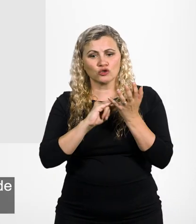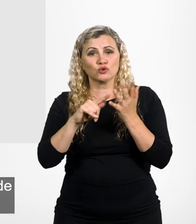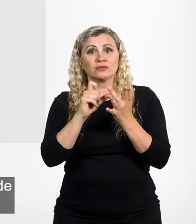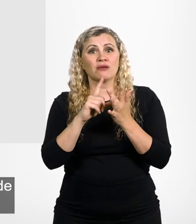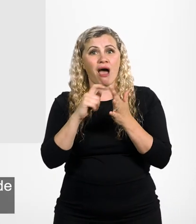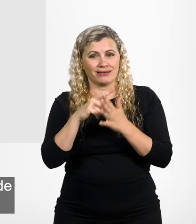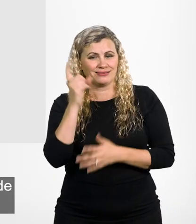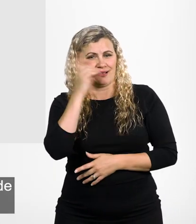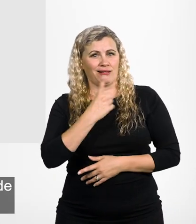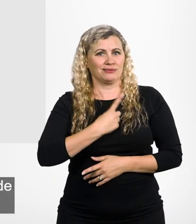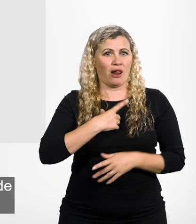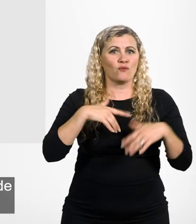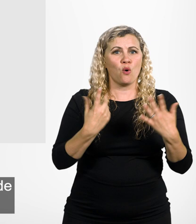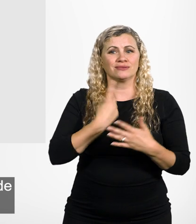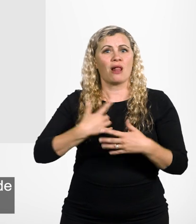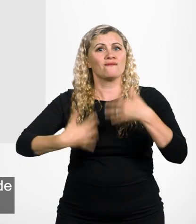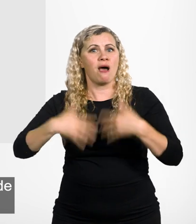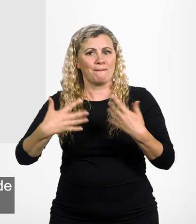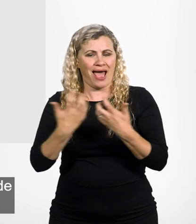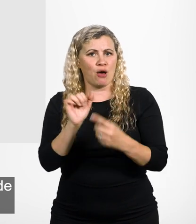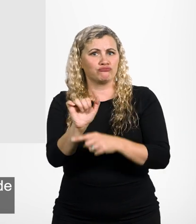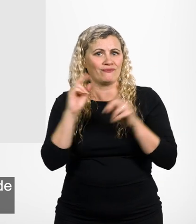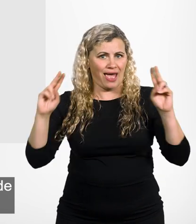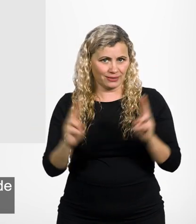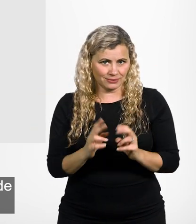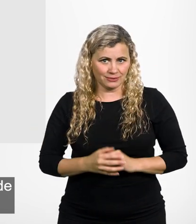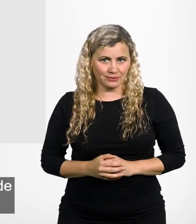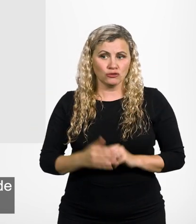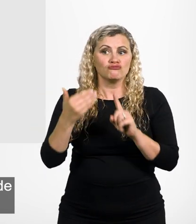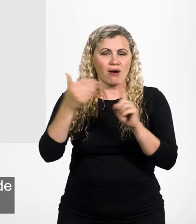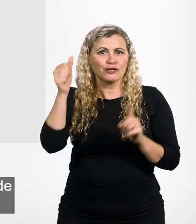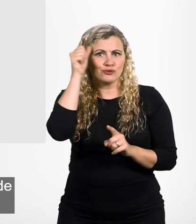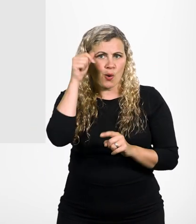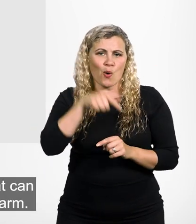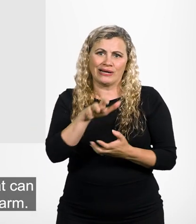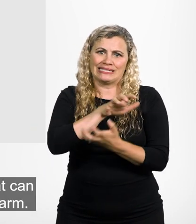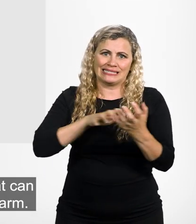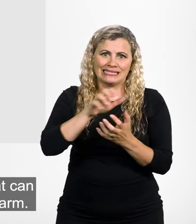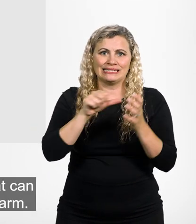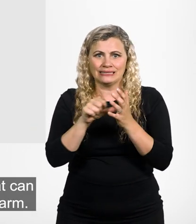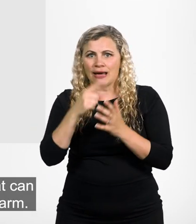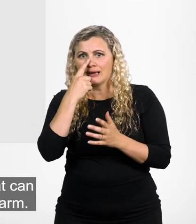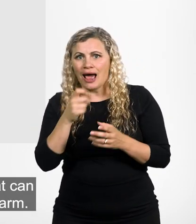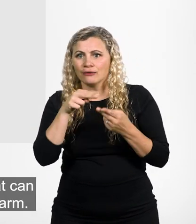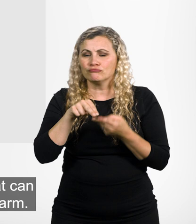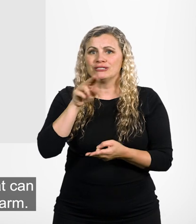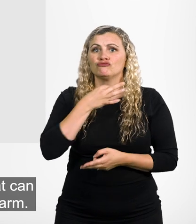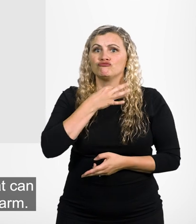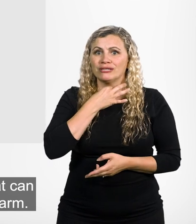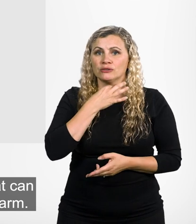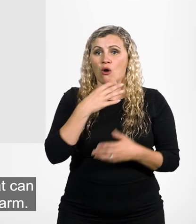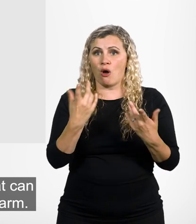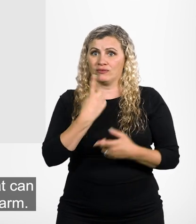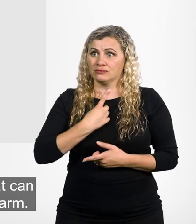vision statement 5 is about suicide and self-harm prevention it recognizes the